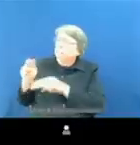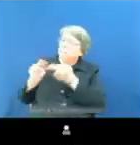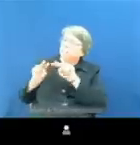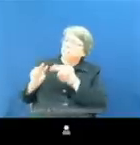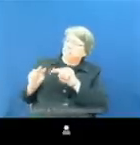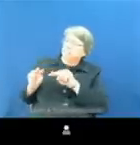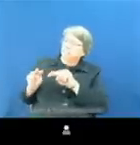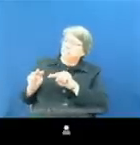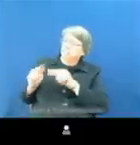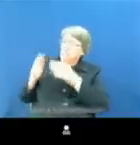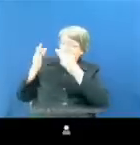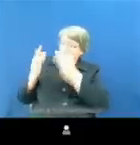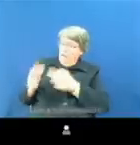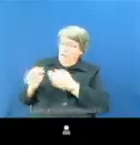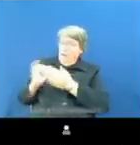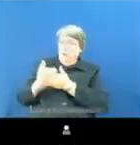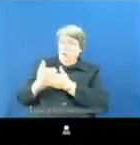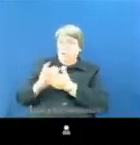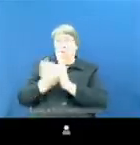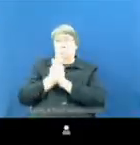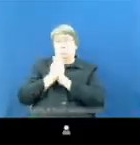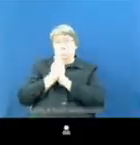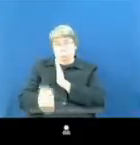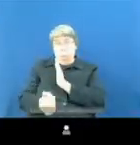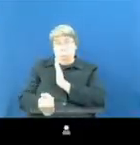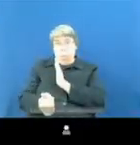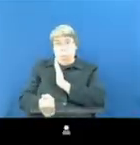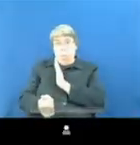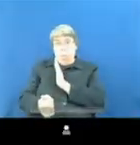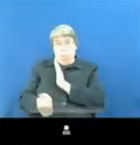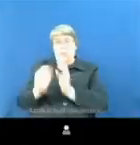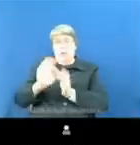a reasonably competent interpretation.